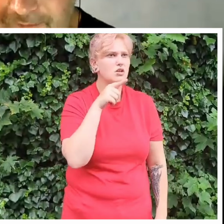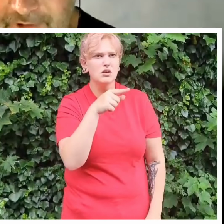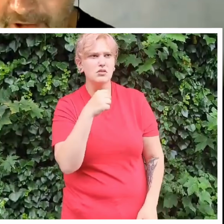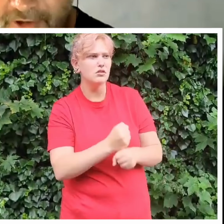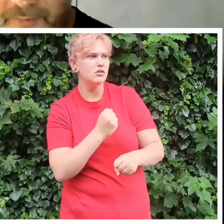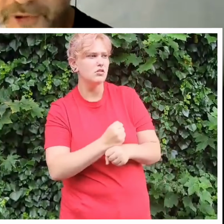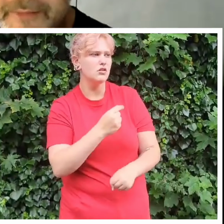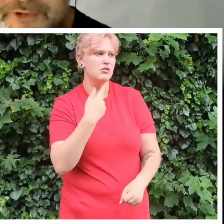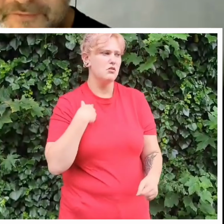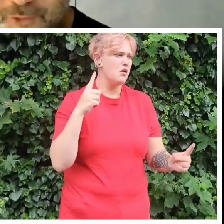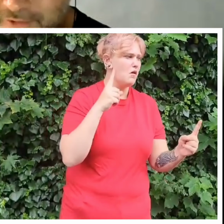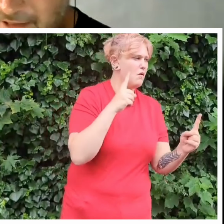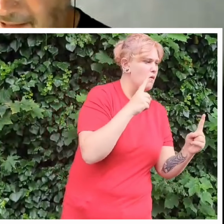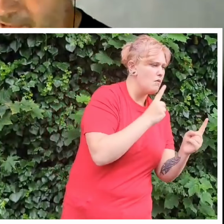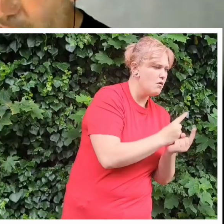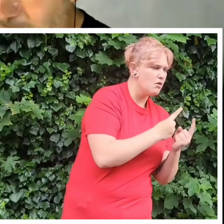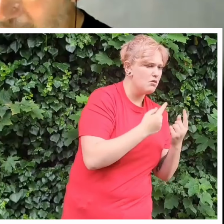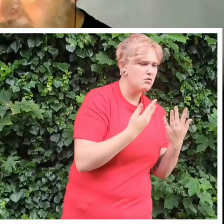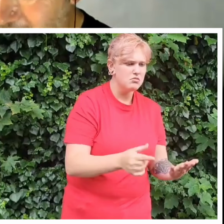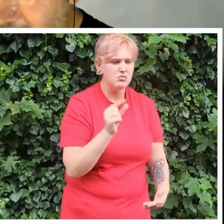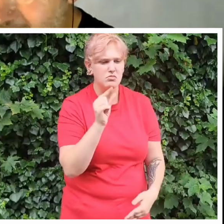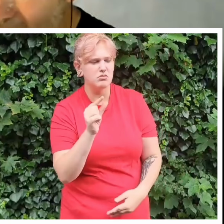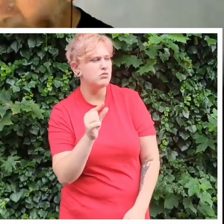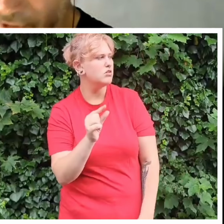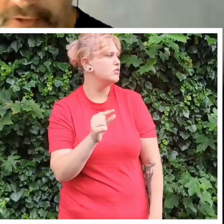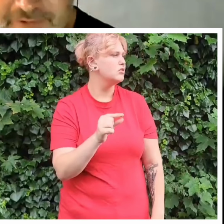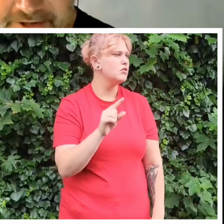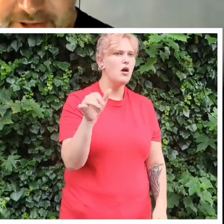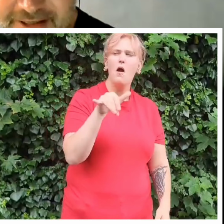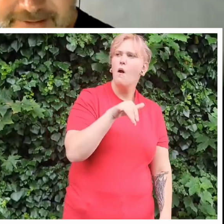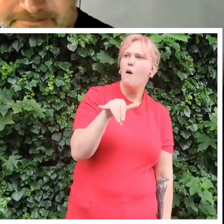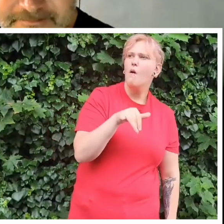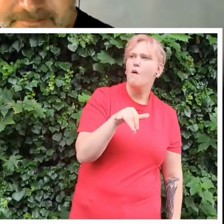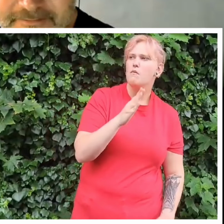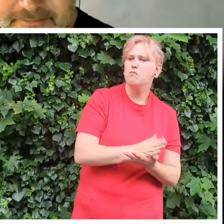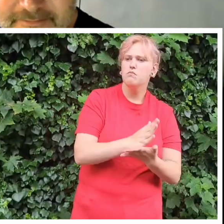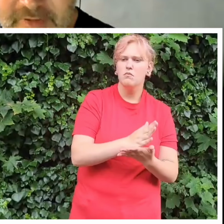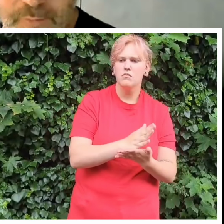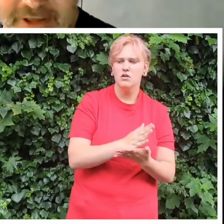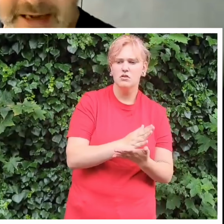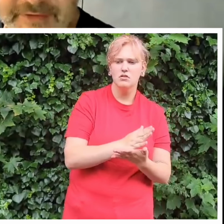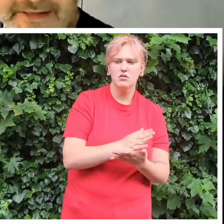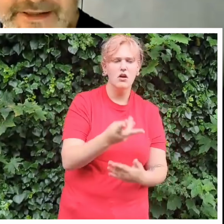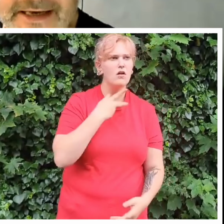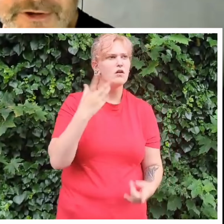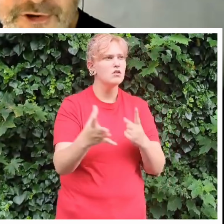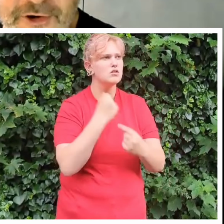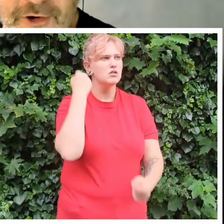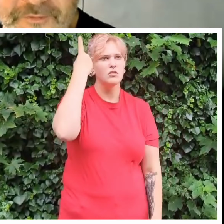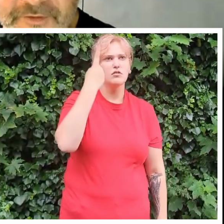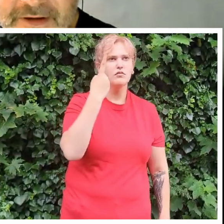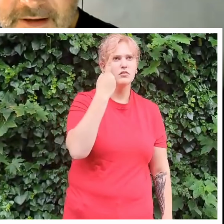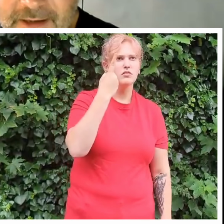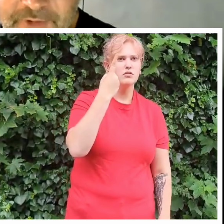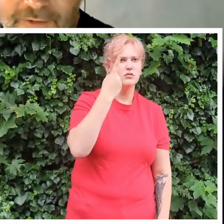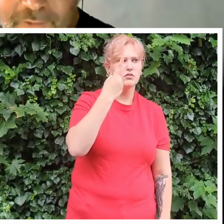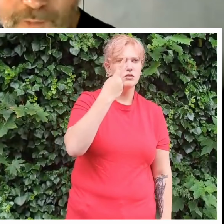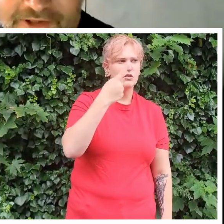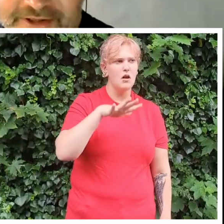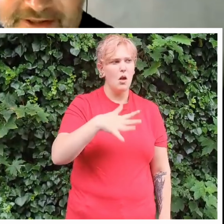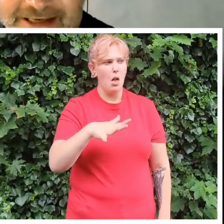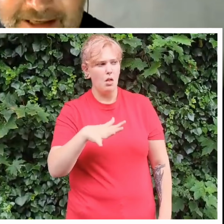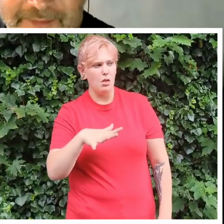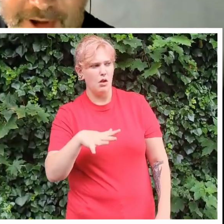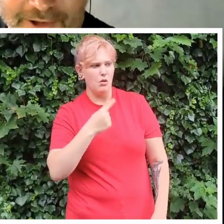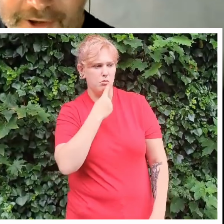did, but I'll kind of prep you for this a little bit, which is originally we had the intention of, I'm kind of